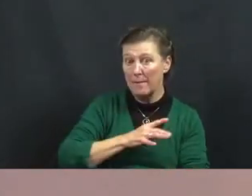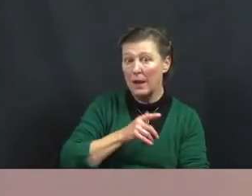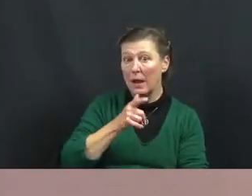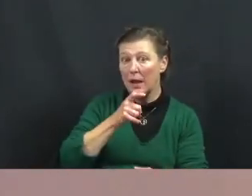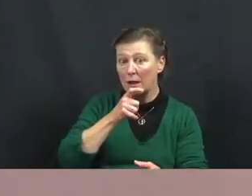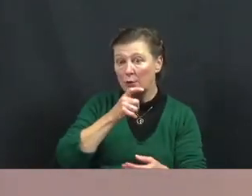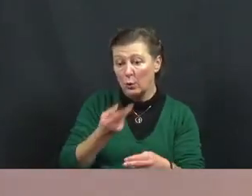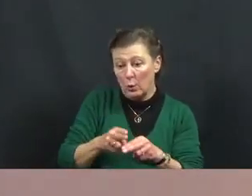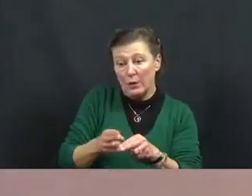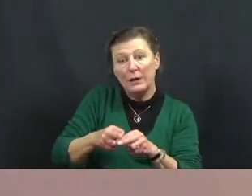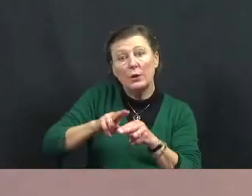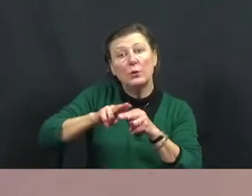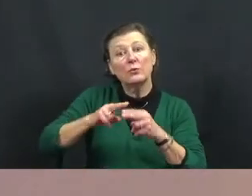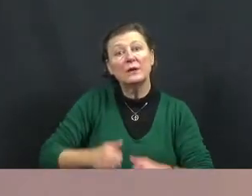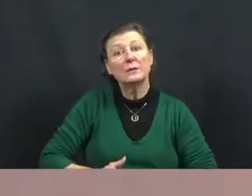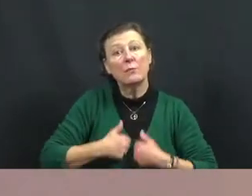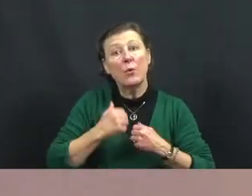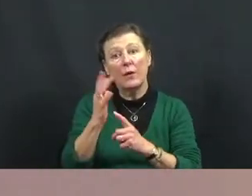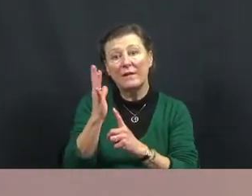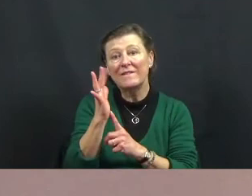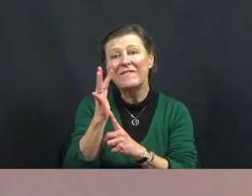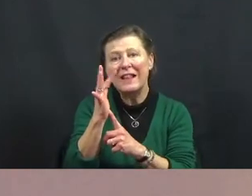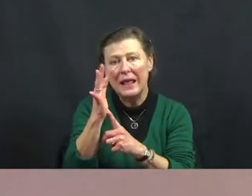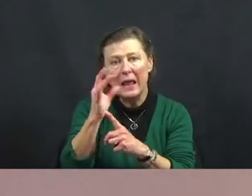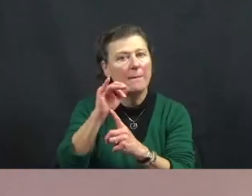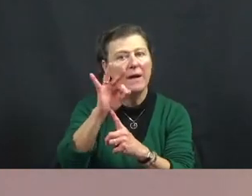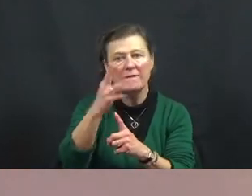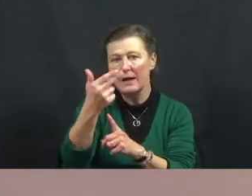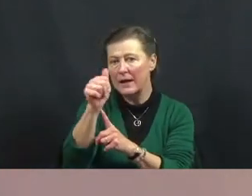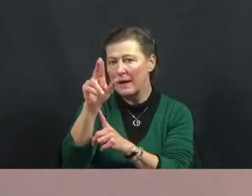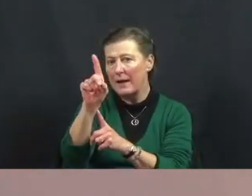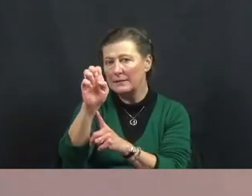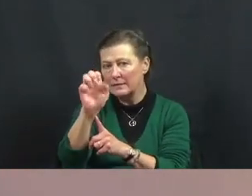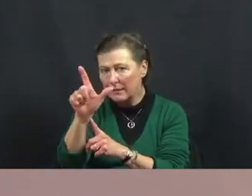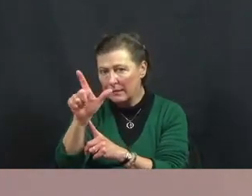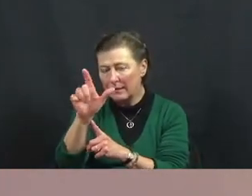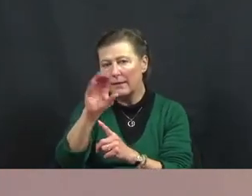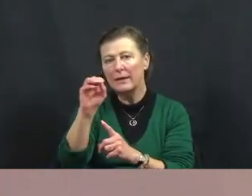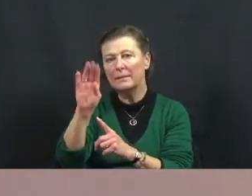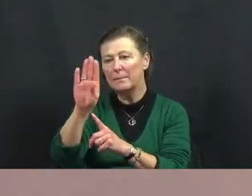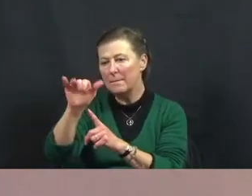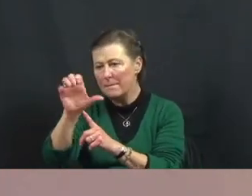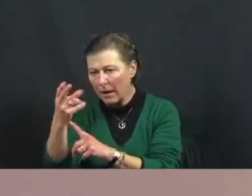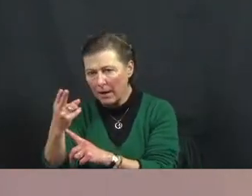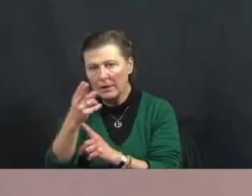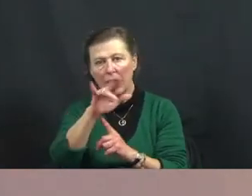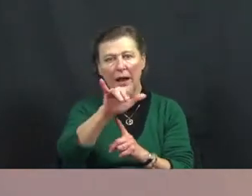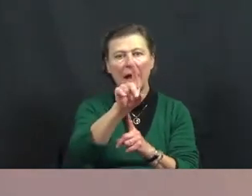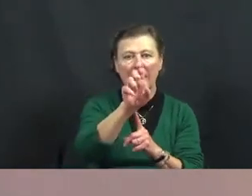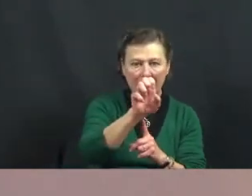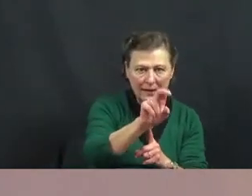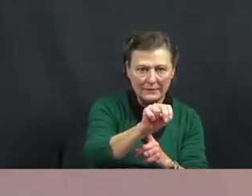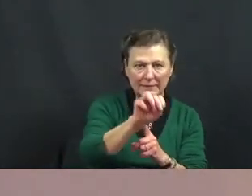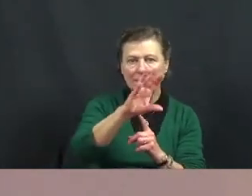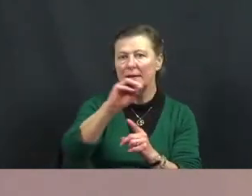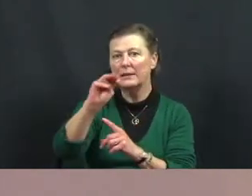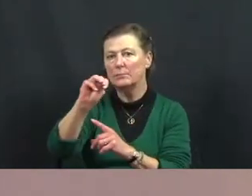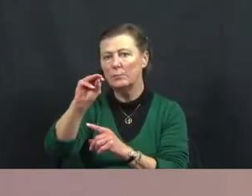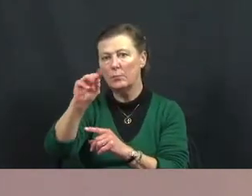immortal flame of Handel and Bach, of Haydn and Mozart, has ceased to